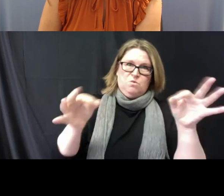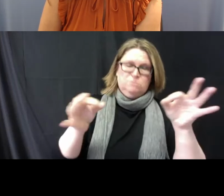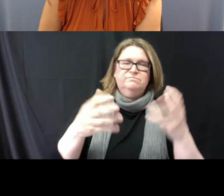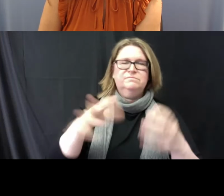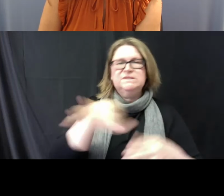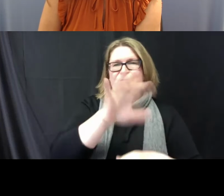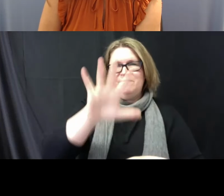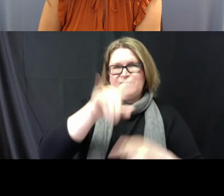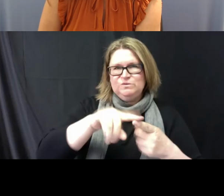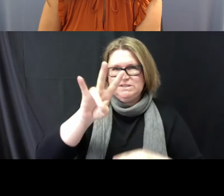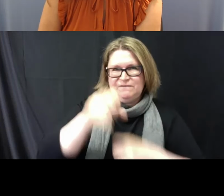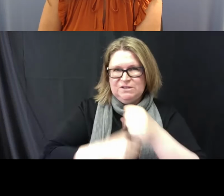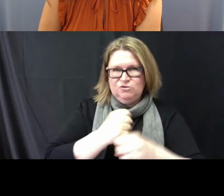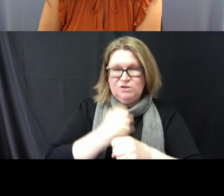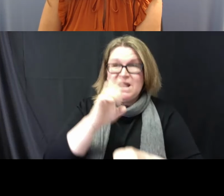and